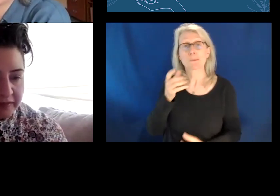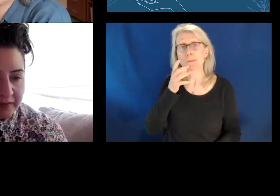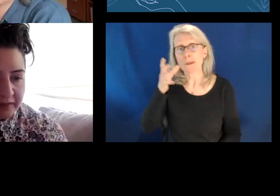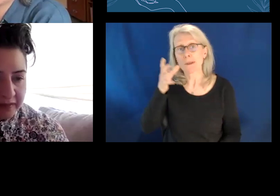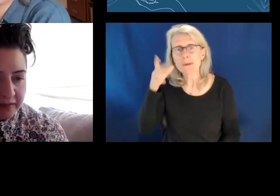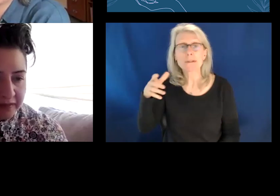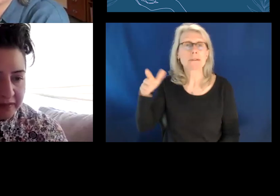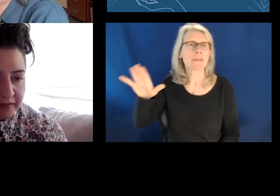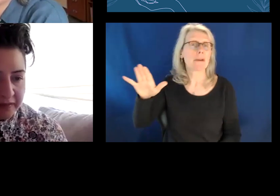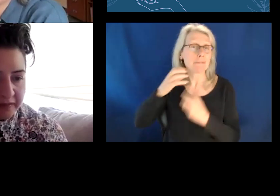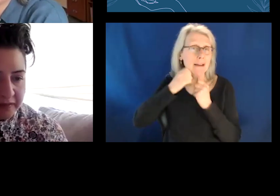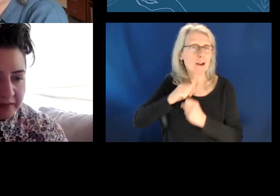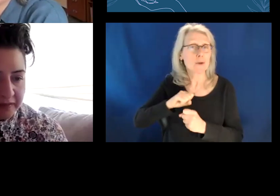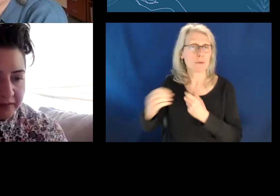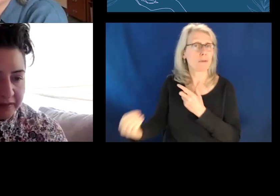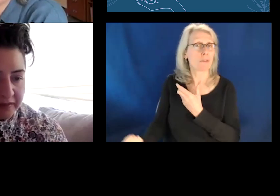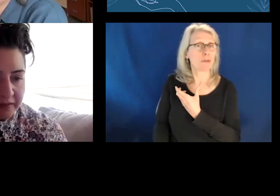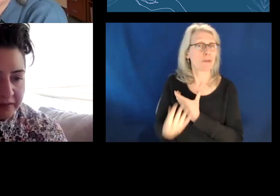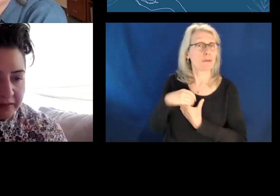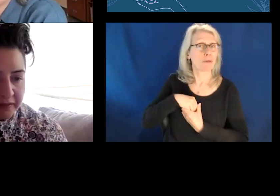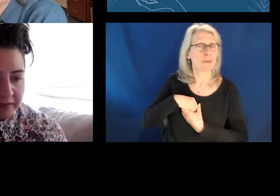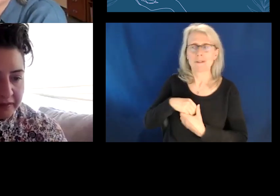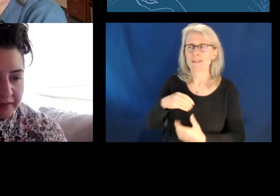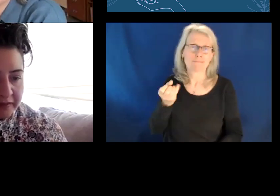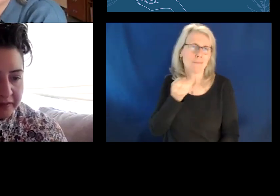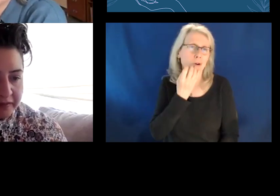Kong. And part of it is just how the brain,